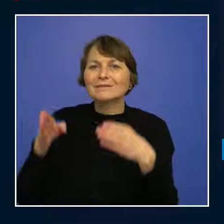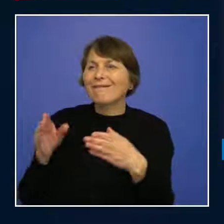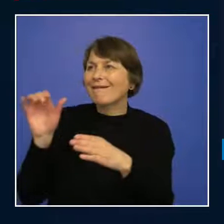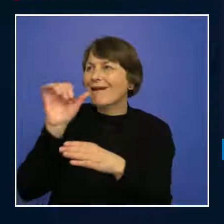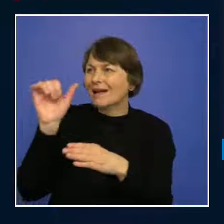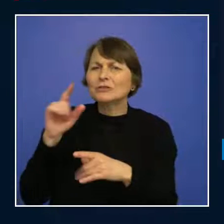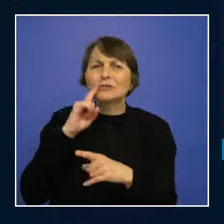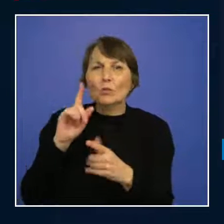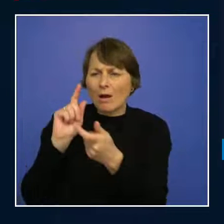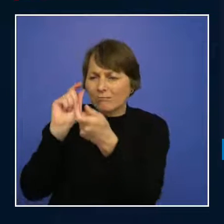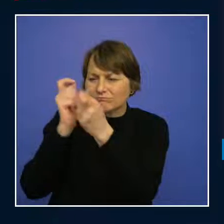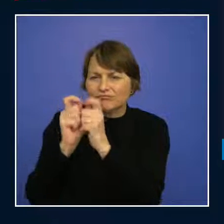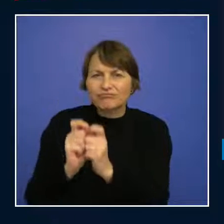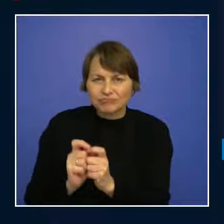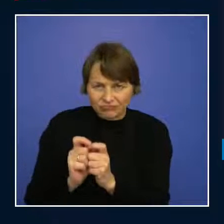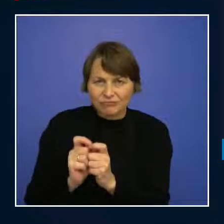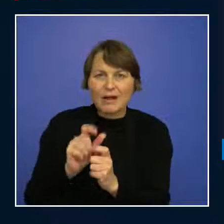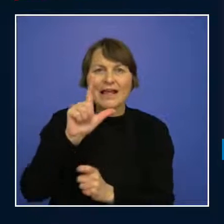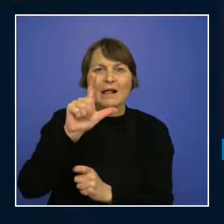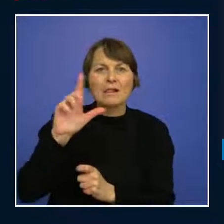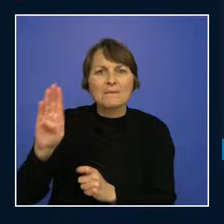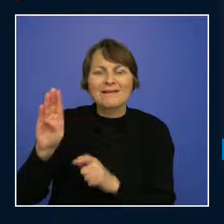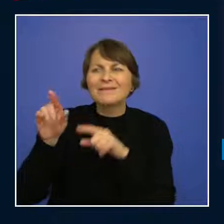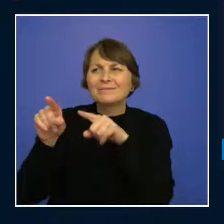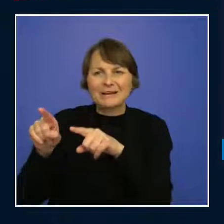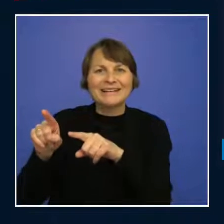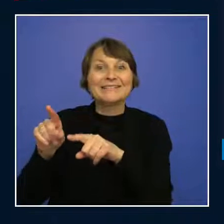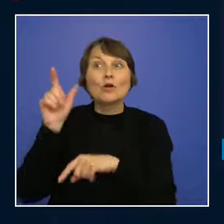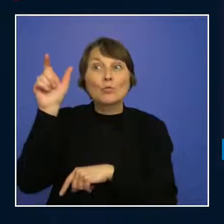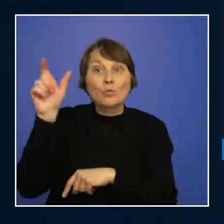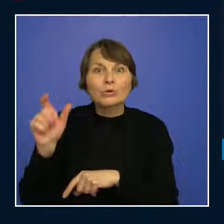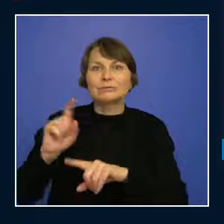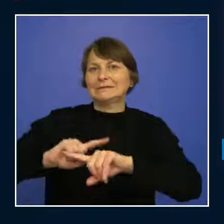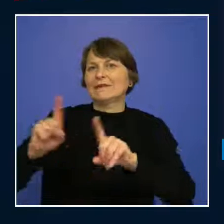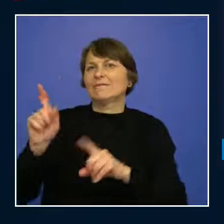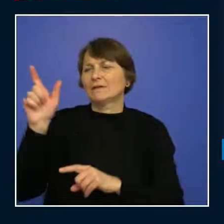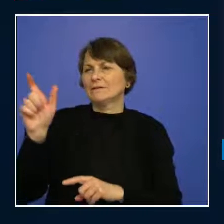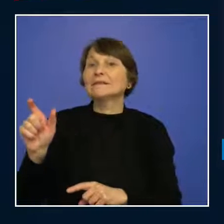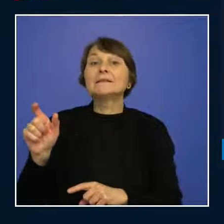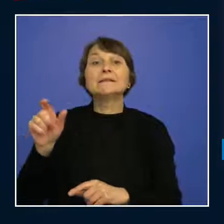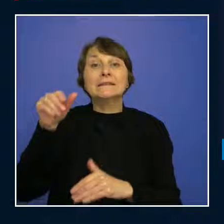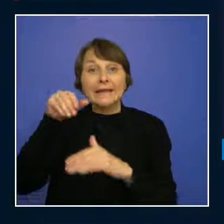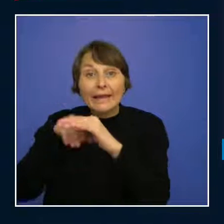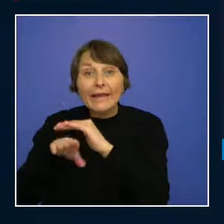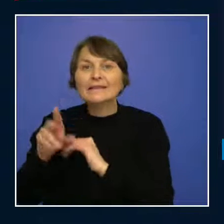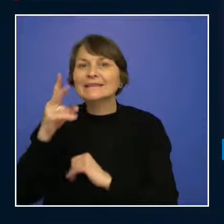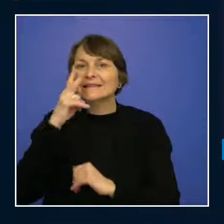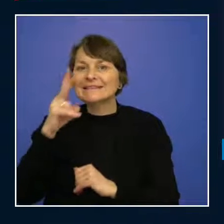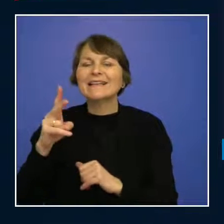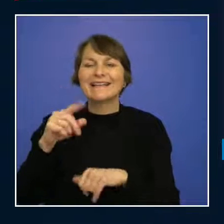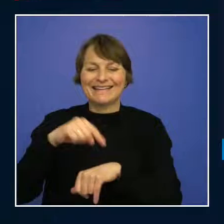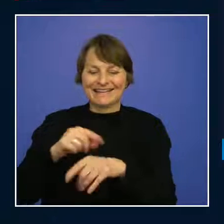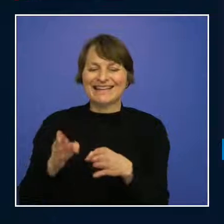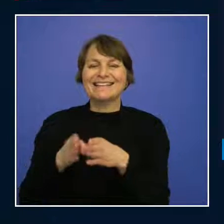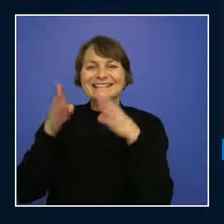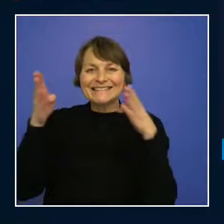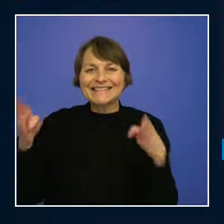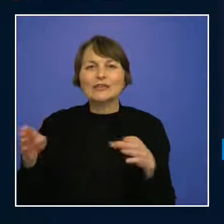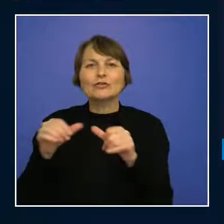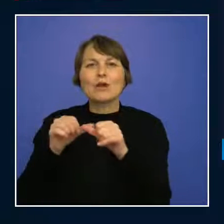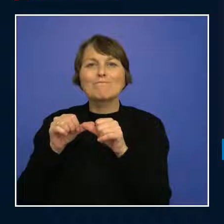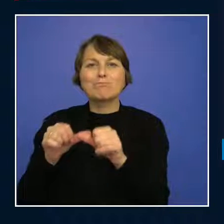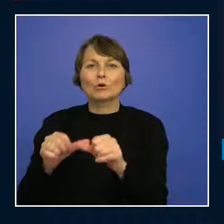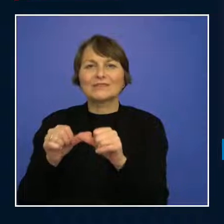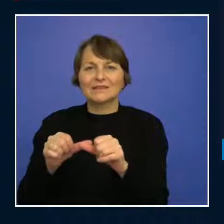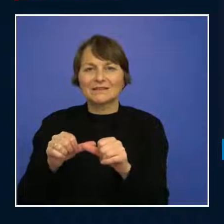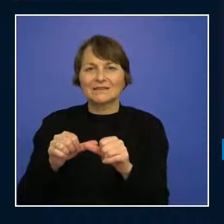the terminology is slightly different. So when you go into the Azure portal, you'll see a setting called session persistence. And then you'll get 3 options.